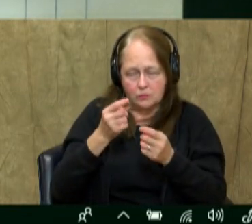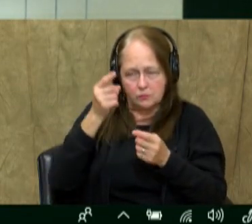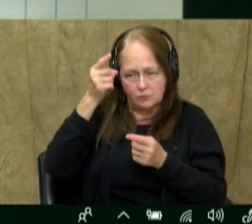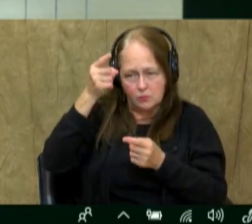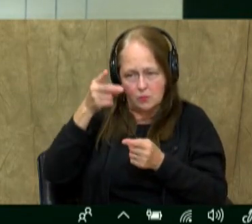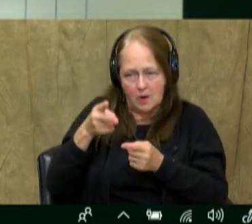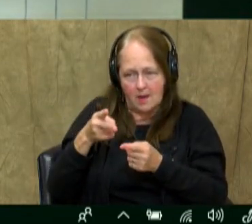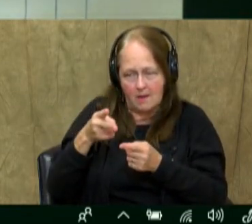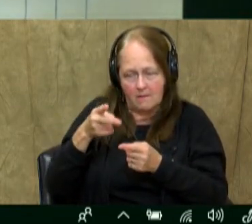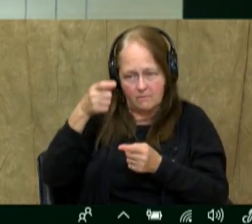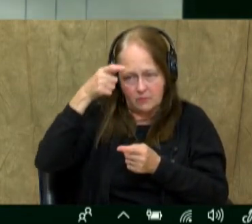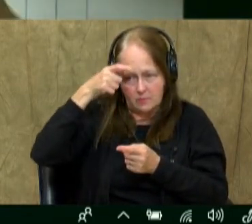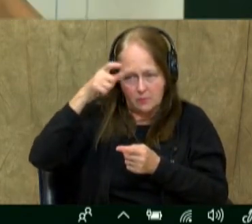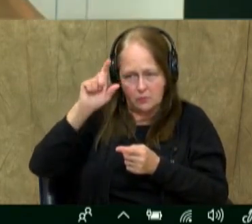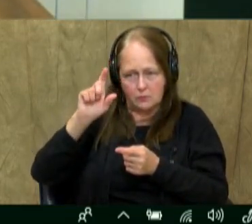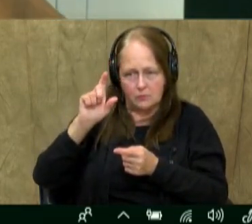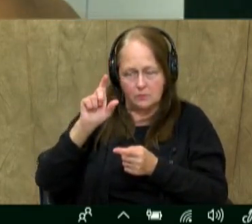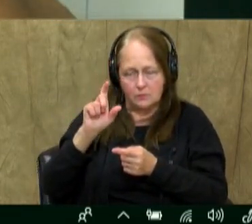moons.